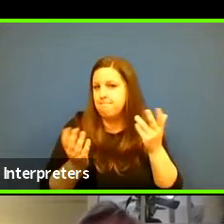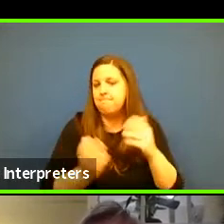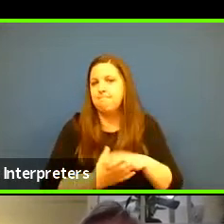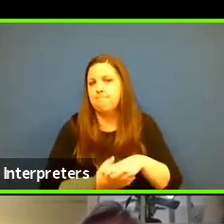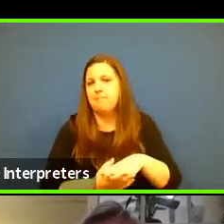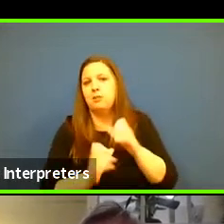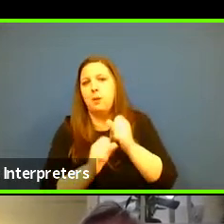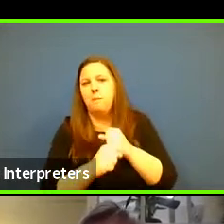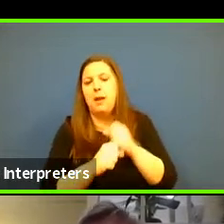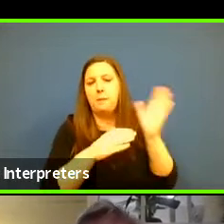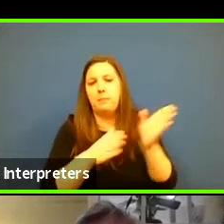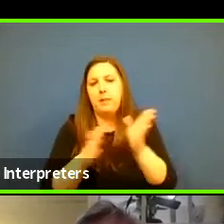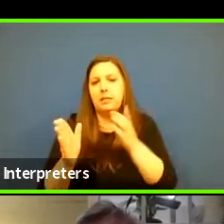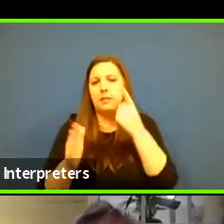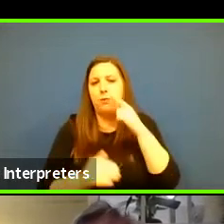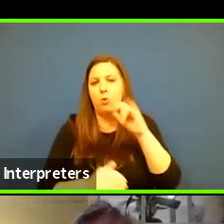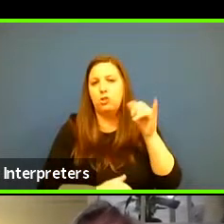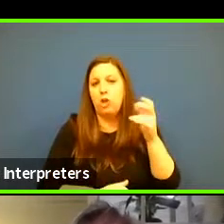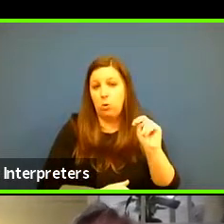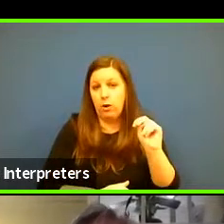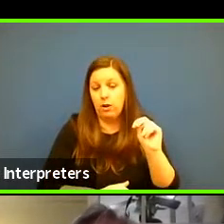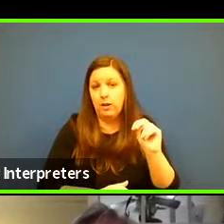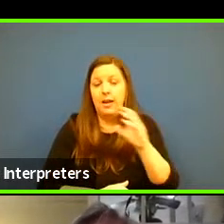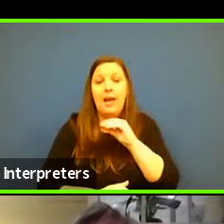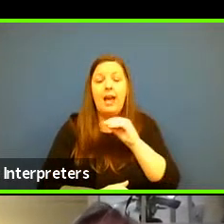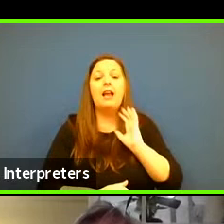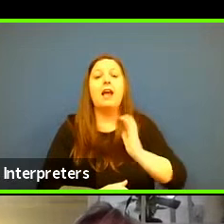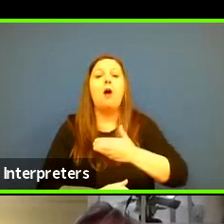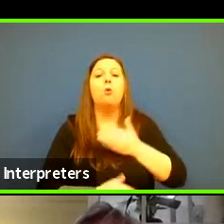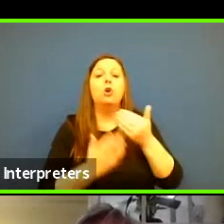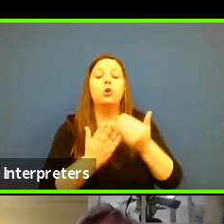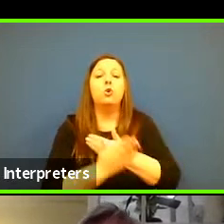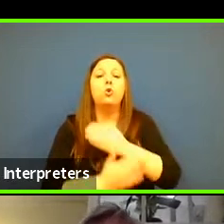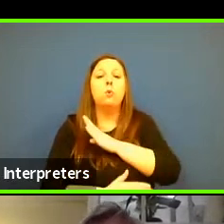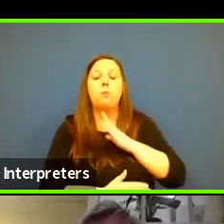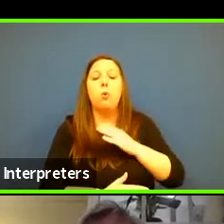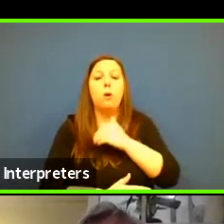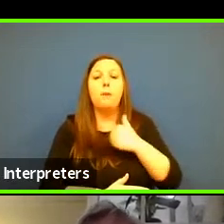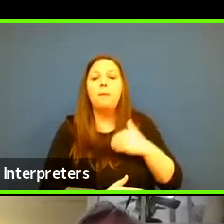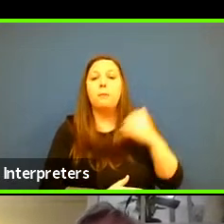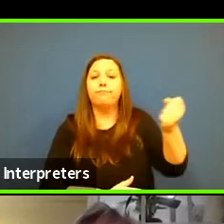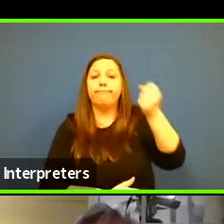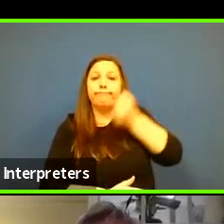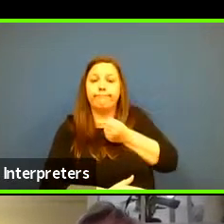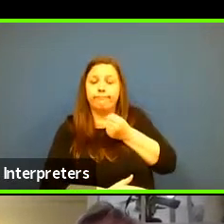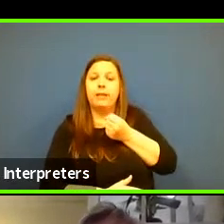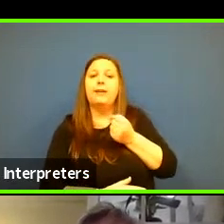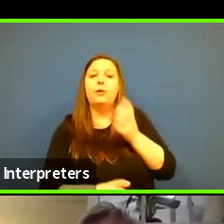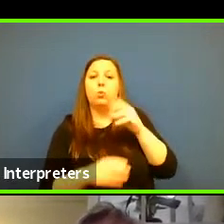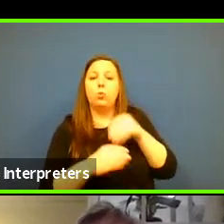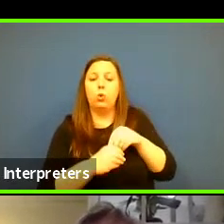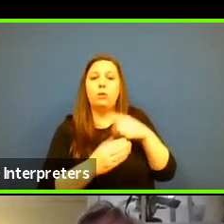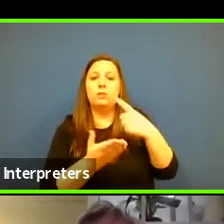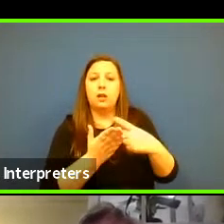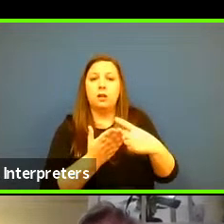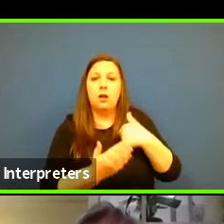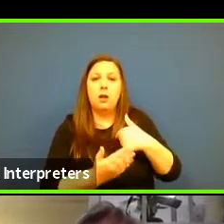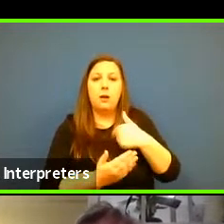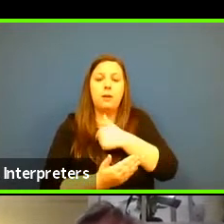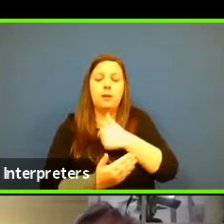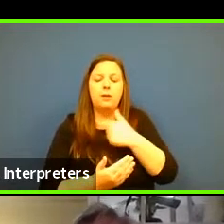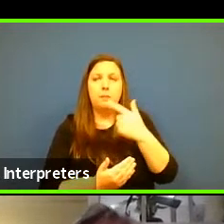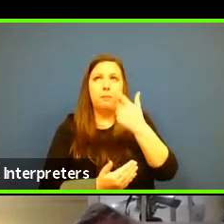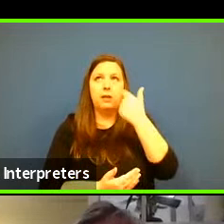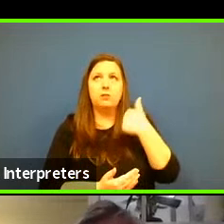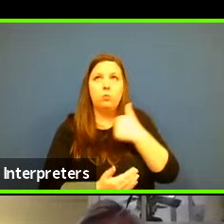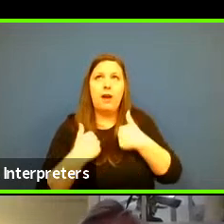make plans for that January and bring our new board members into these discussions, because we've got 3 new people that have not weighed in on